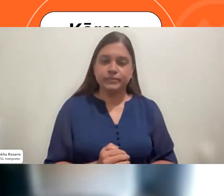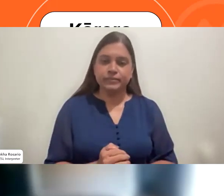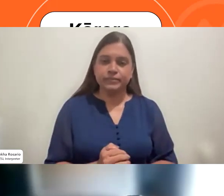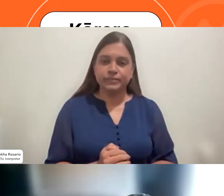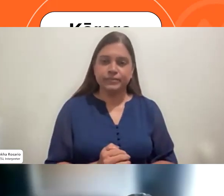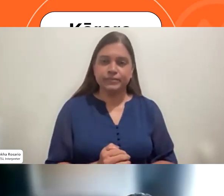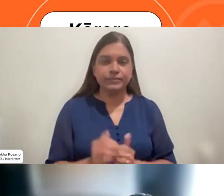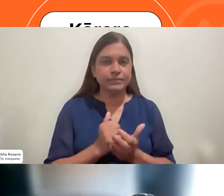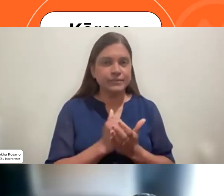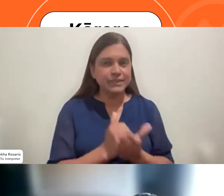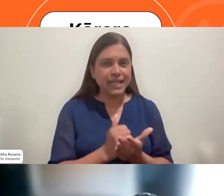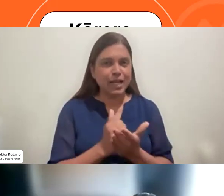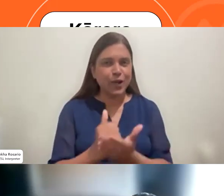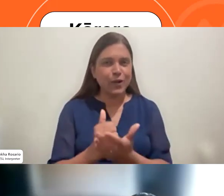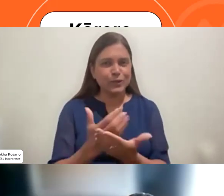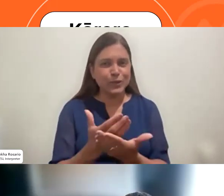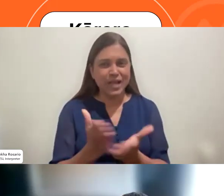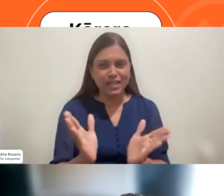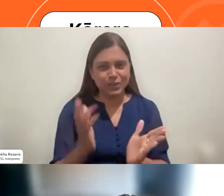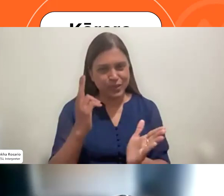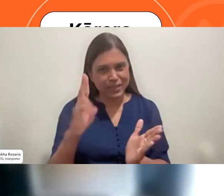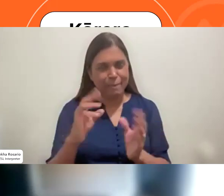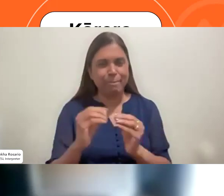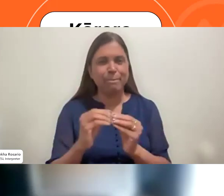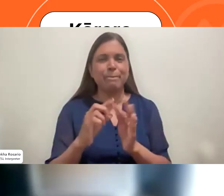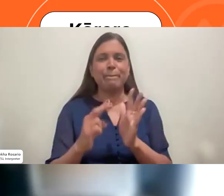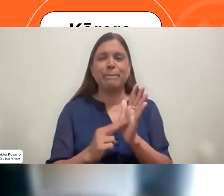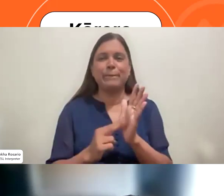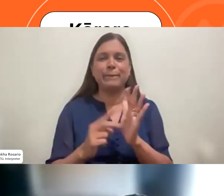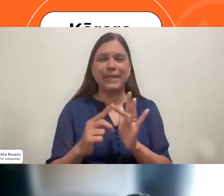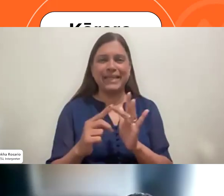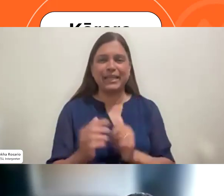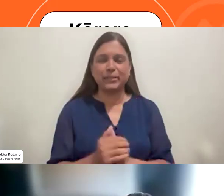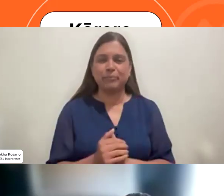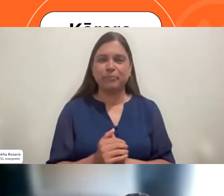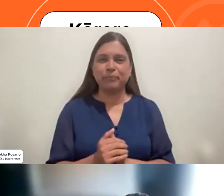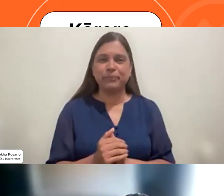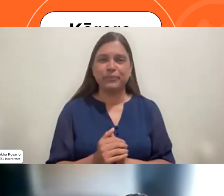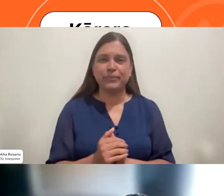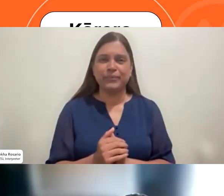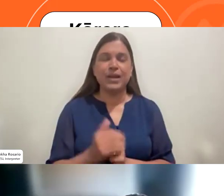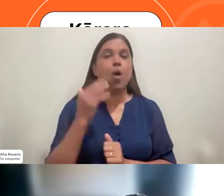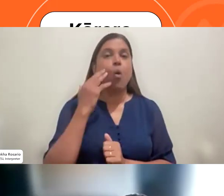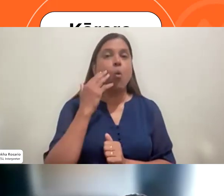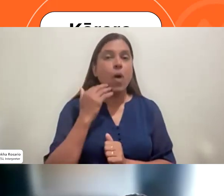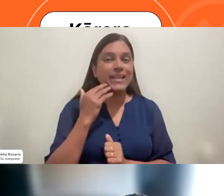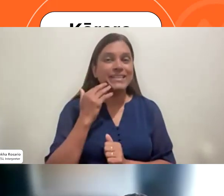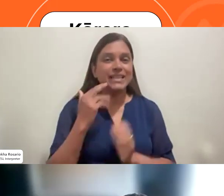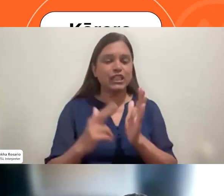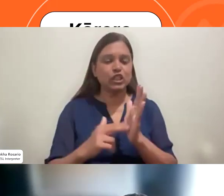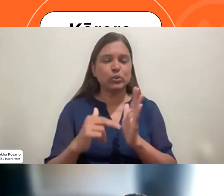Tēnā koutou katoa, ko Benny toka ingoa. I am a white New Zealander with